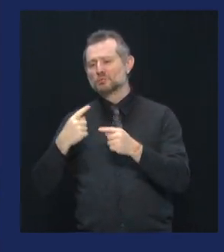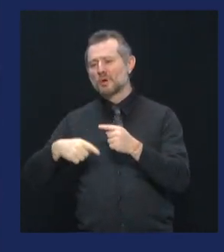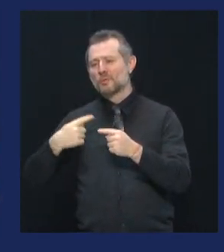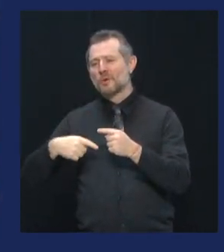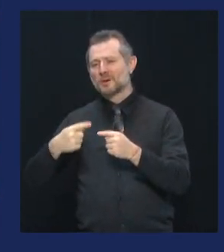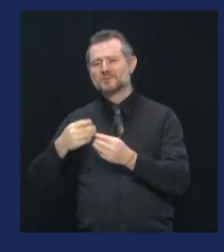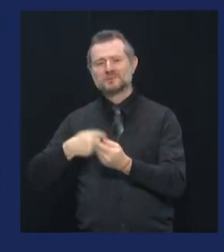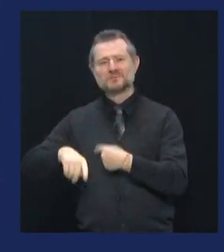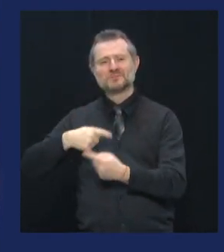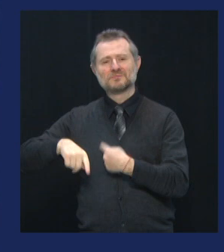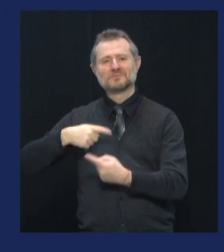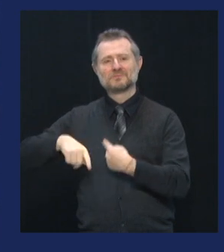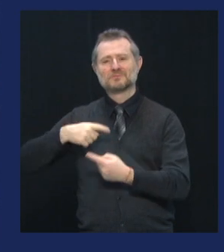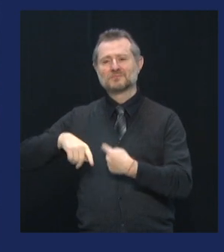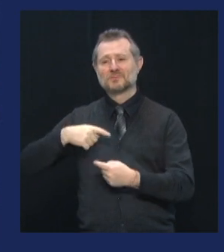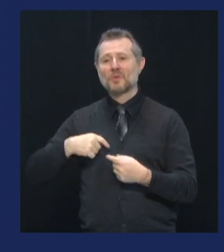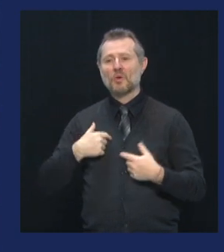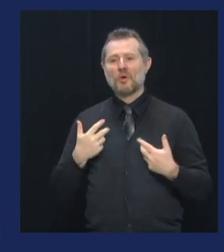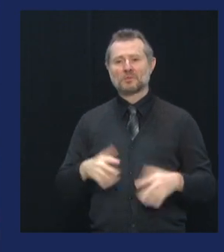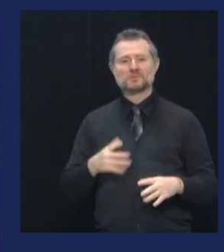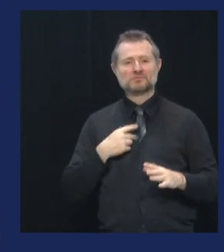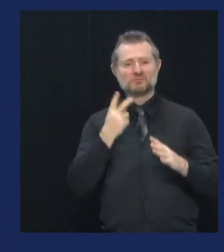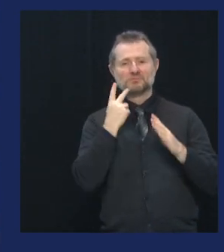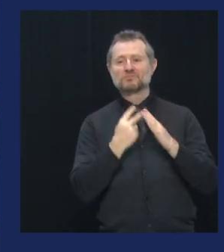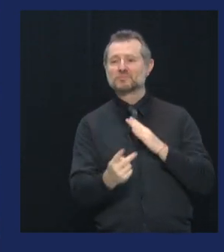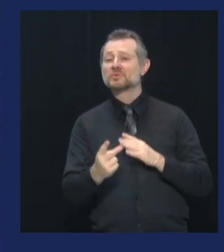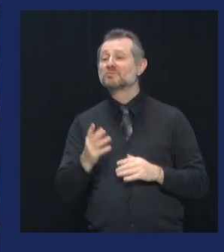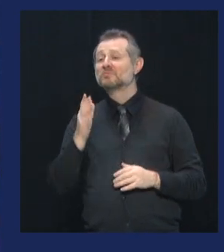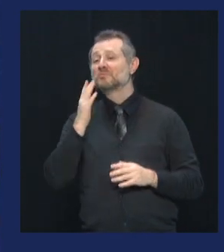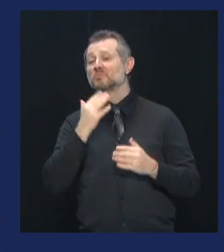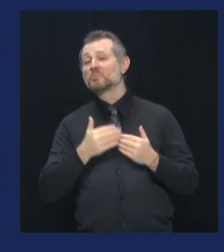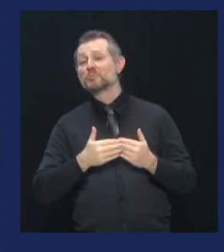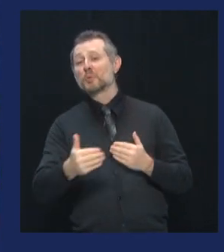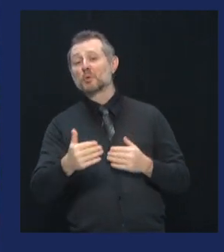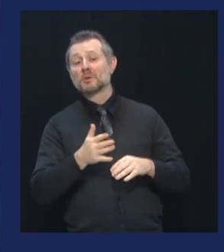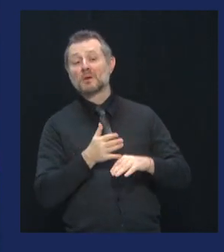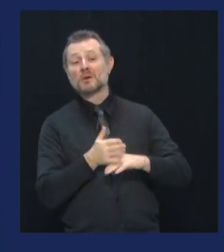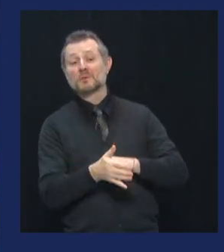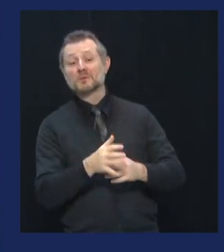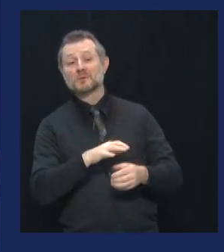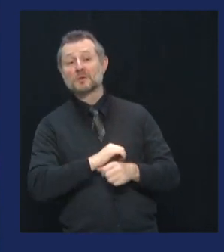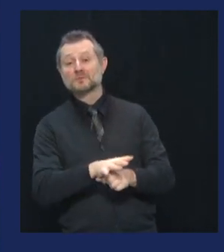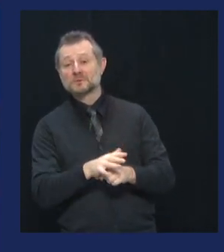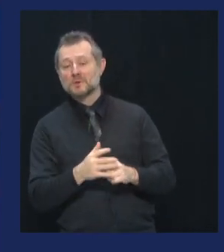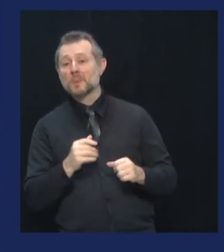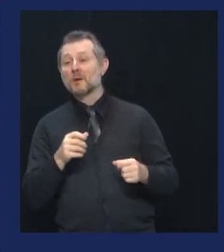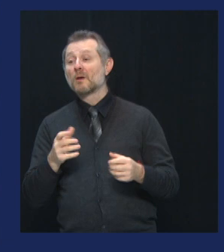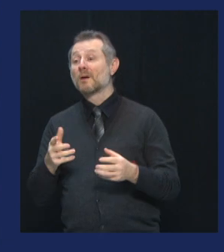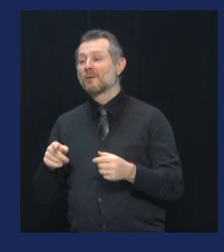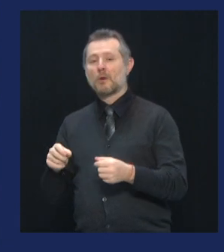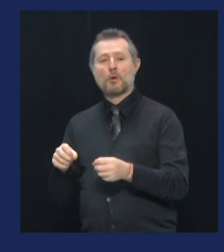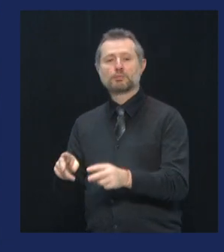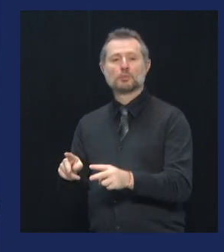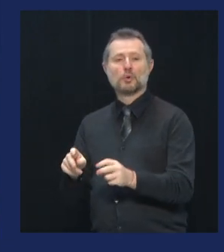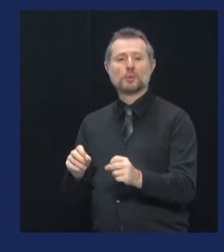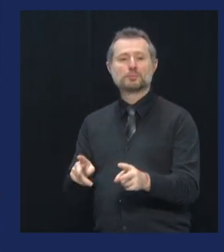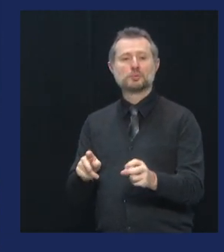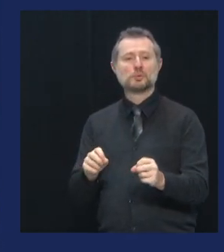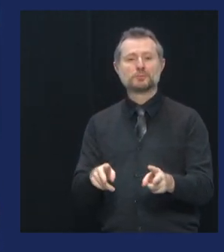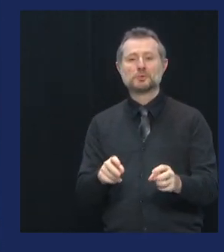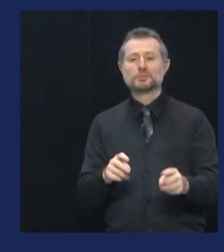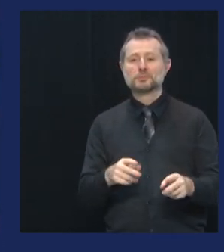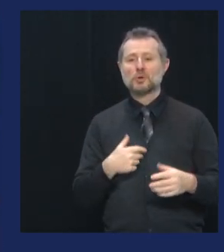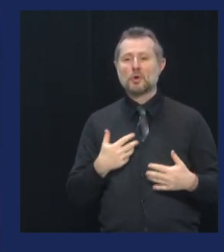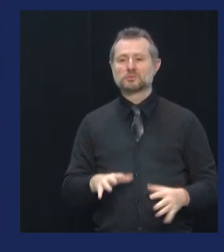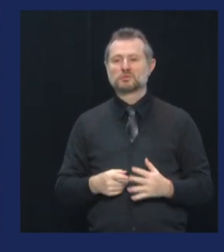anticipated already the post-COVID opportunity, and we've already started work. Our program provides